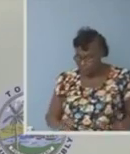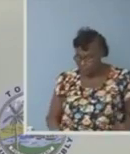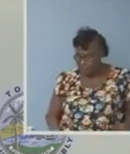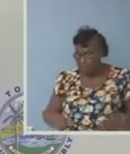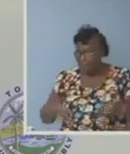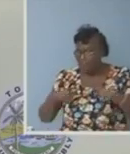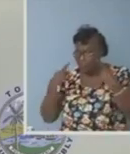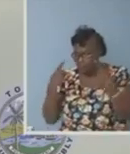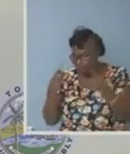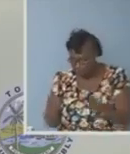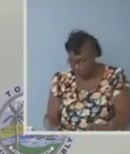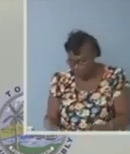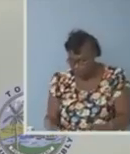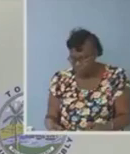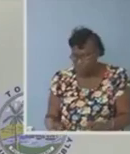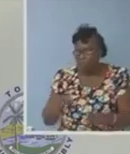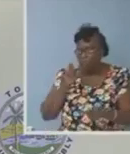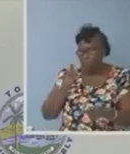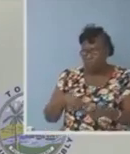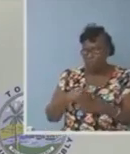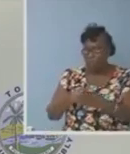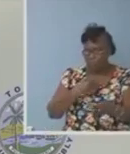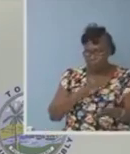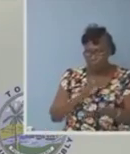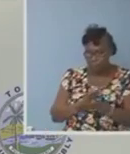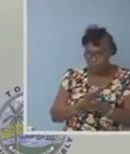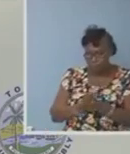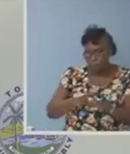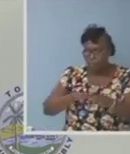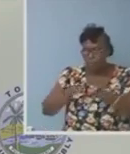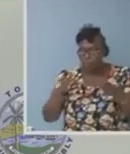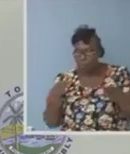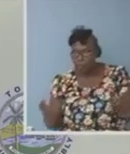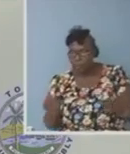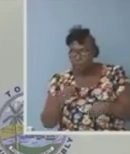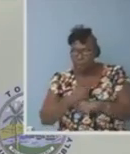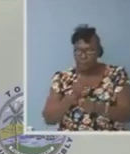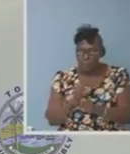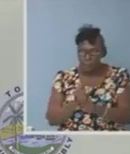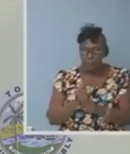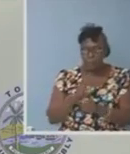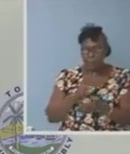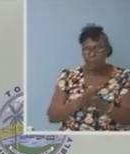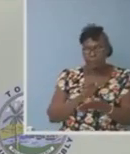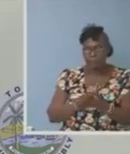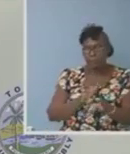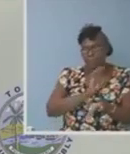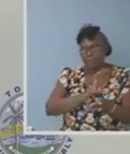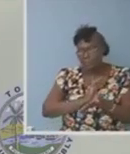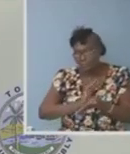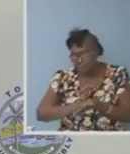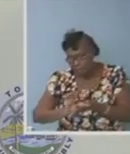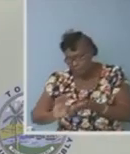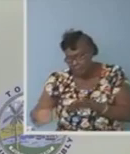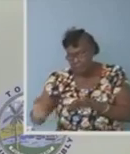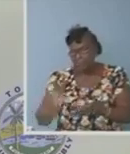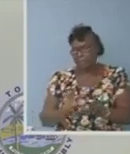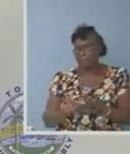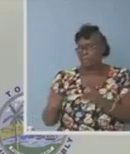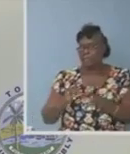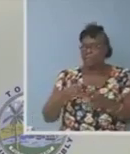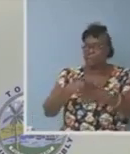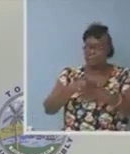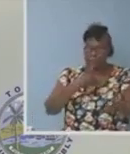compounds prior to the reopening date to ensure the necessary sanitization is done before